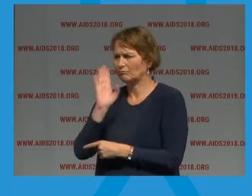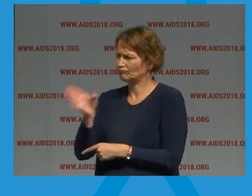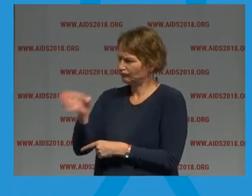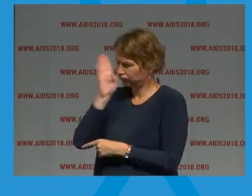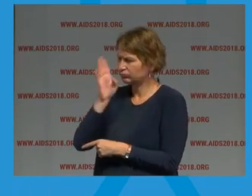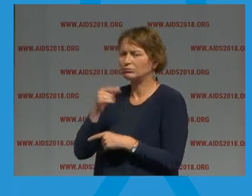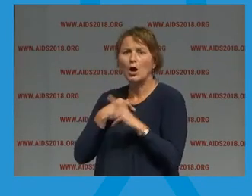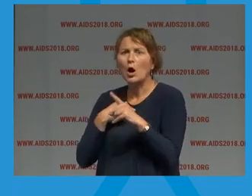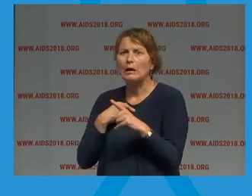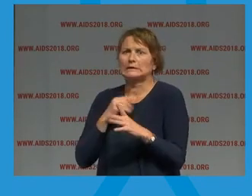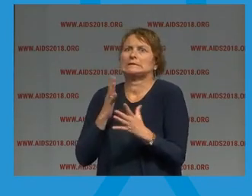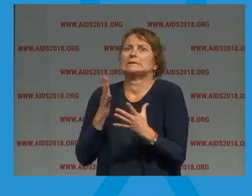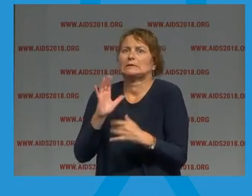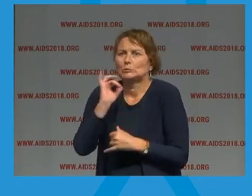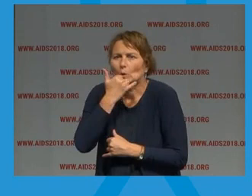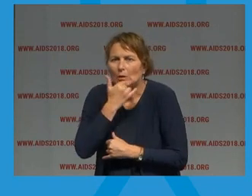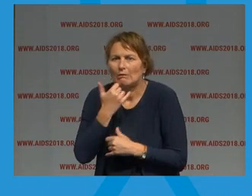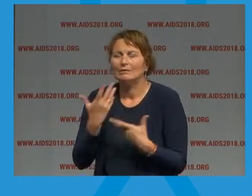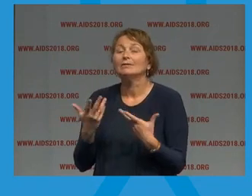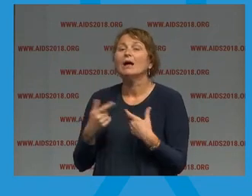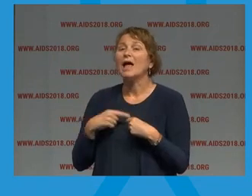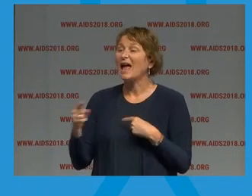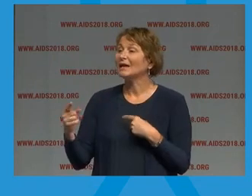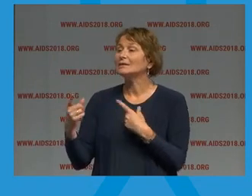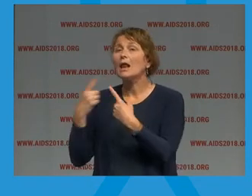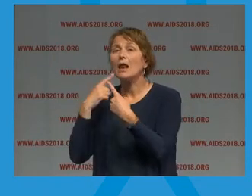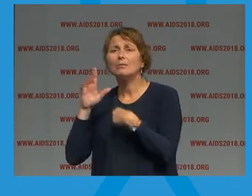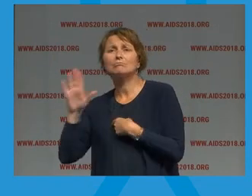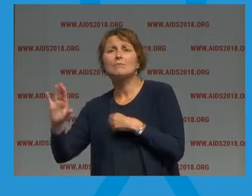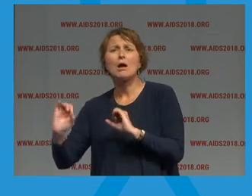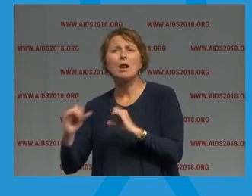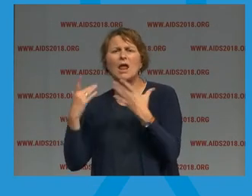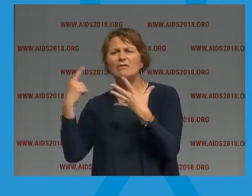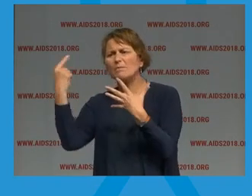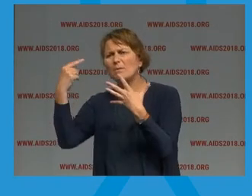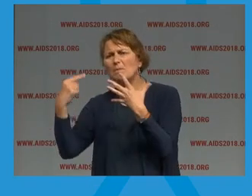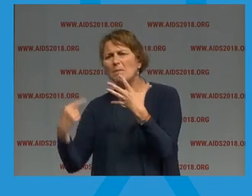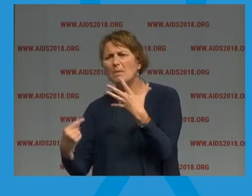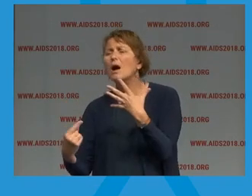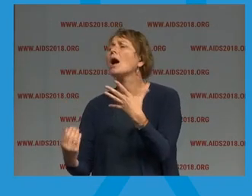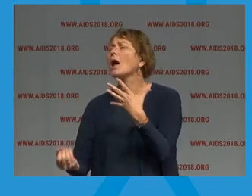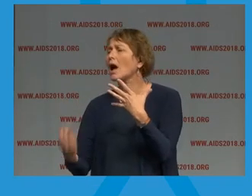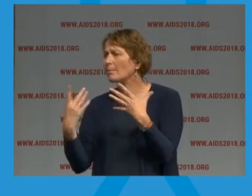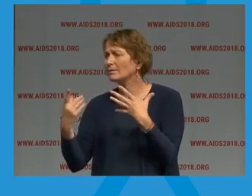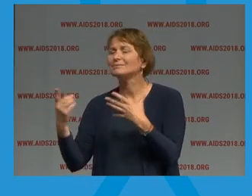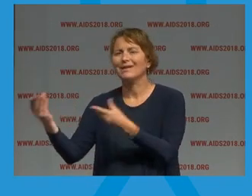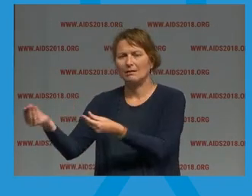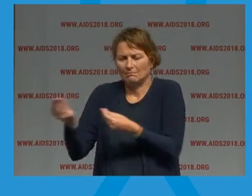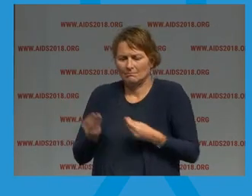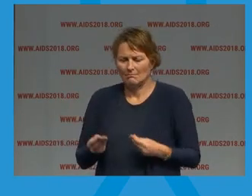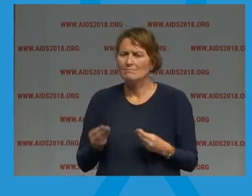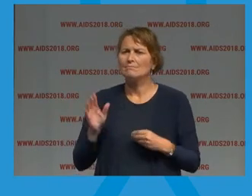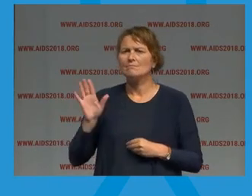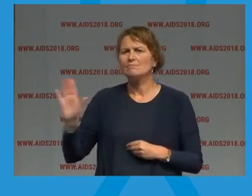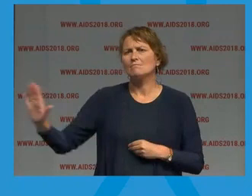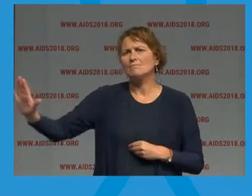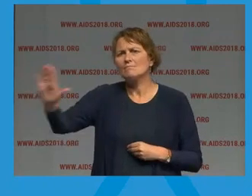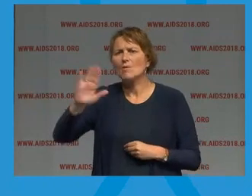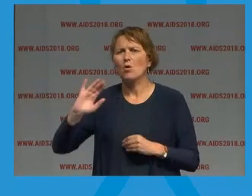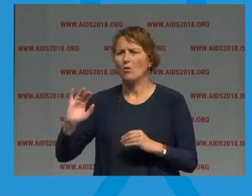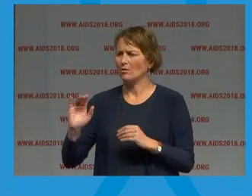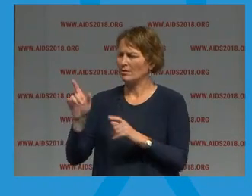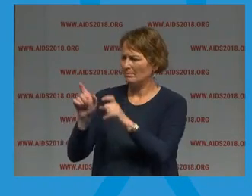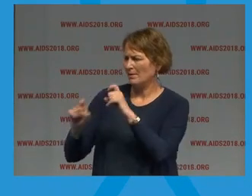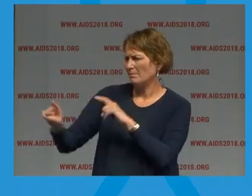wrong, and she would speak about what was happening in her life and bring the realities of people living in